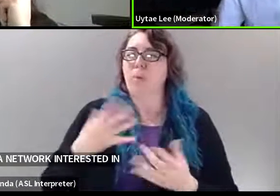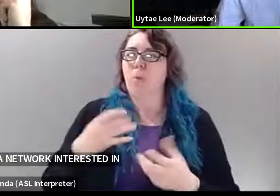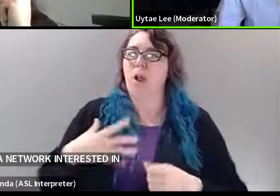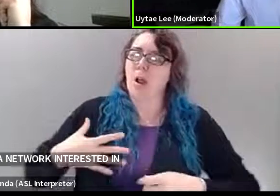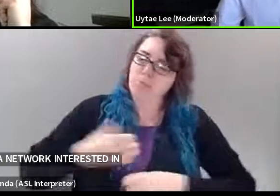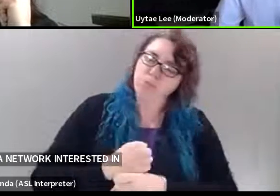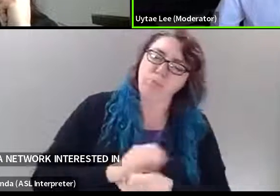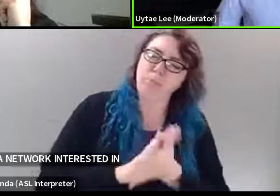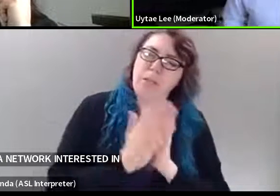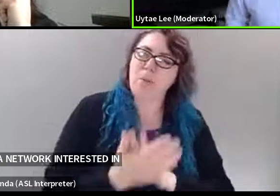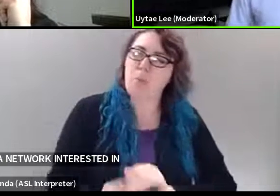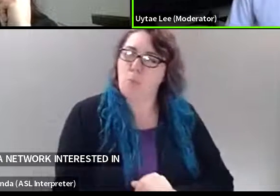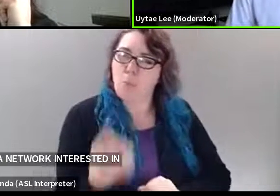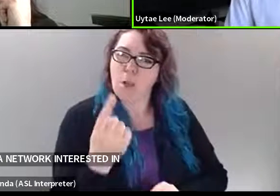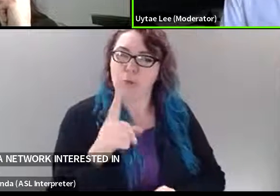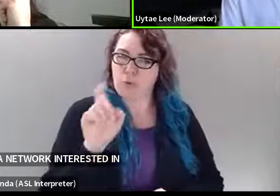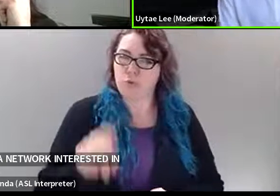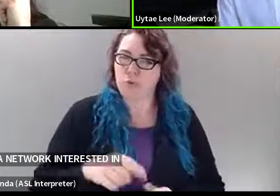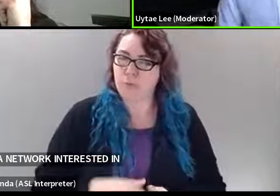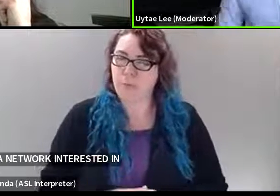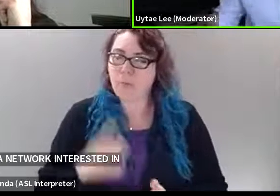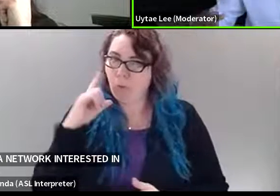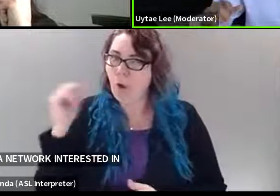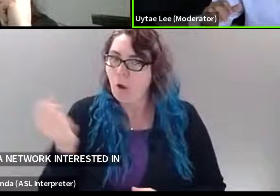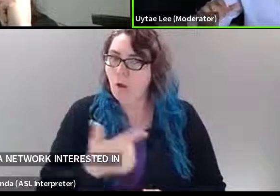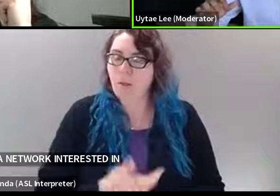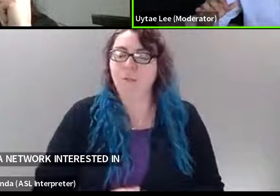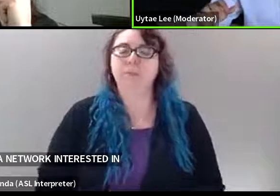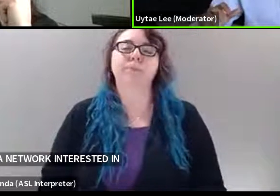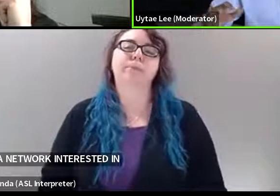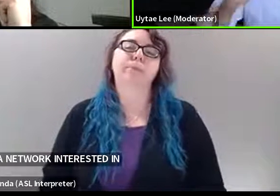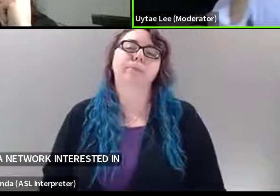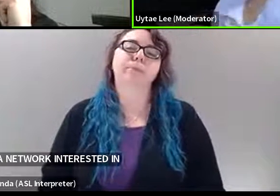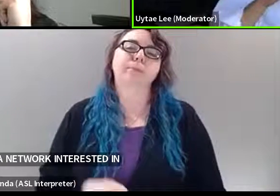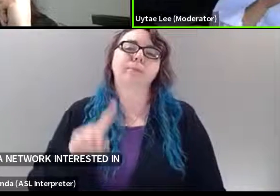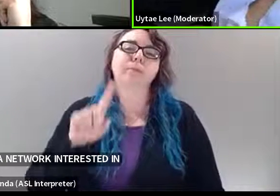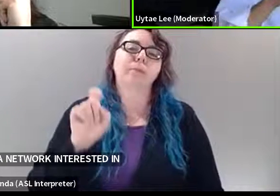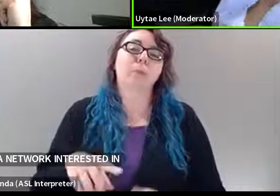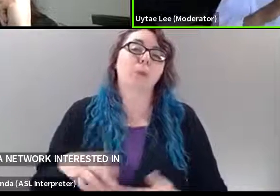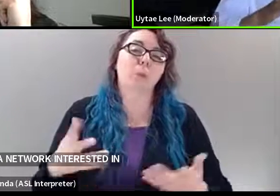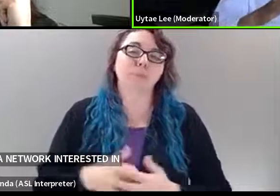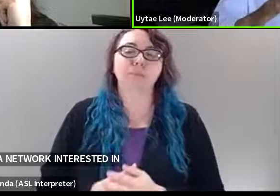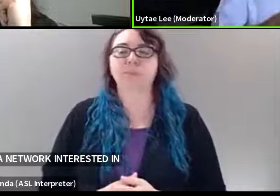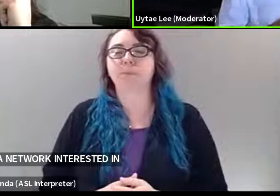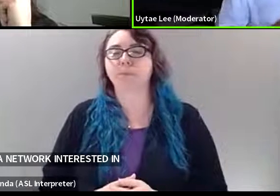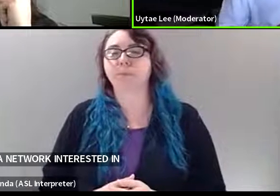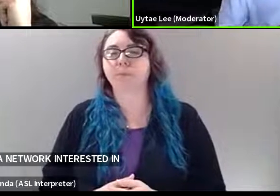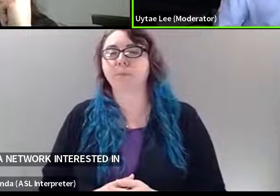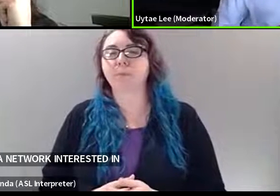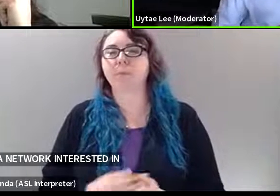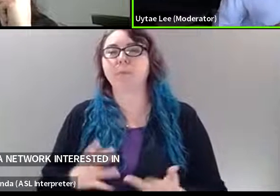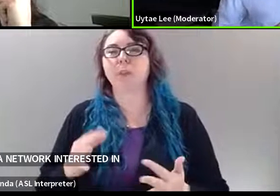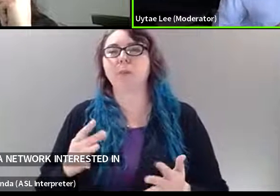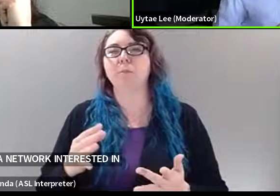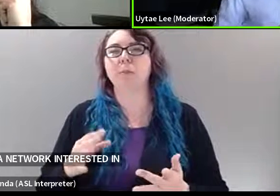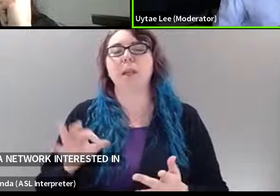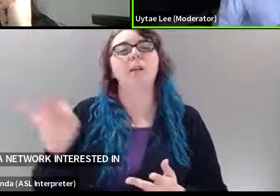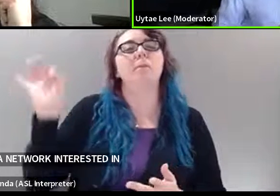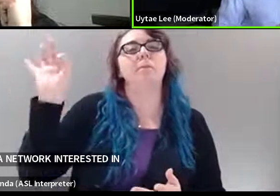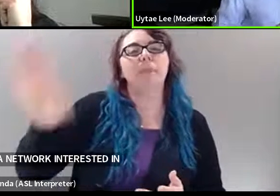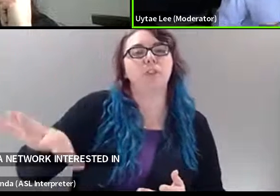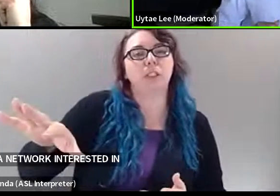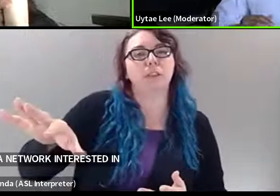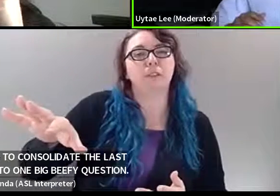I'd still love to hear from everyone on the panel, really kind of around sort of the process of pitching, what that kind of looks